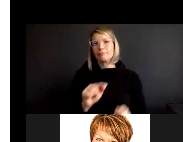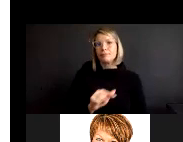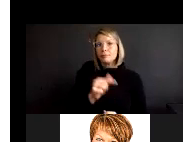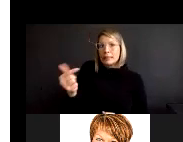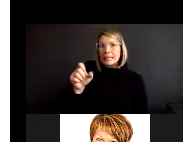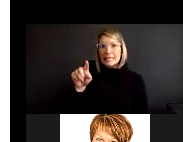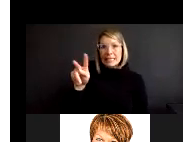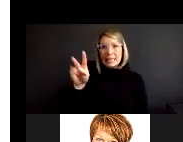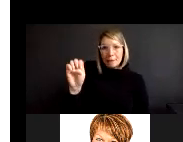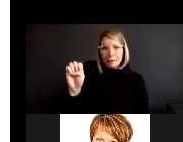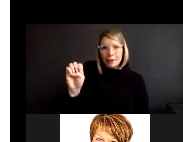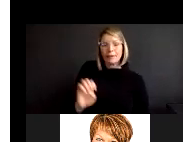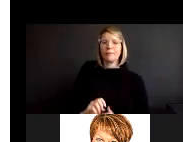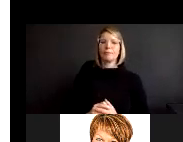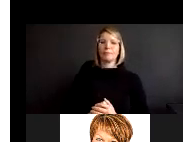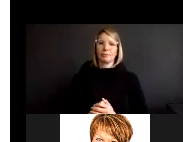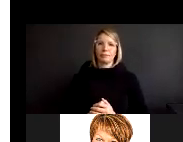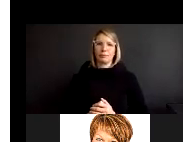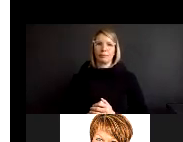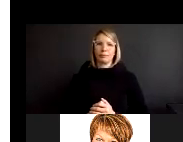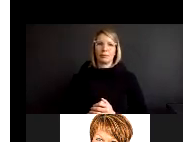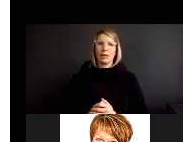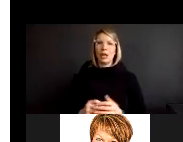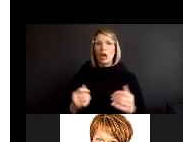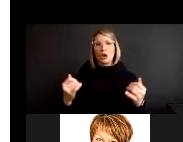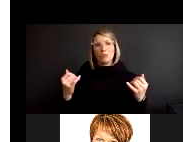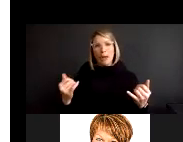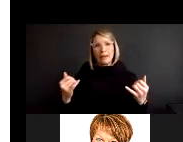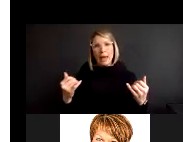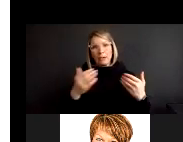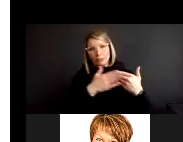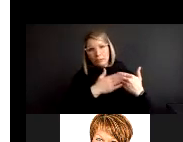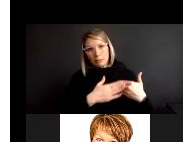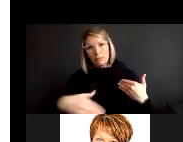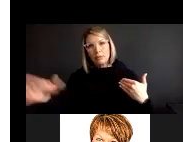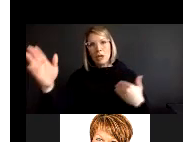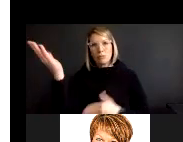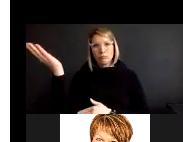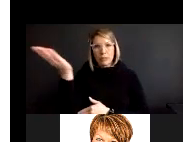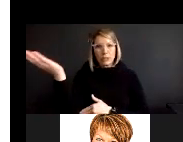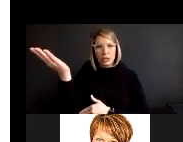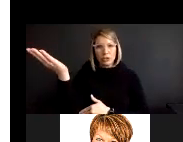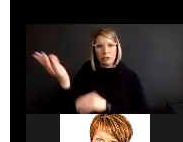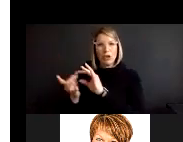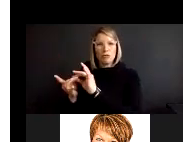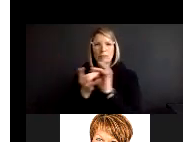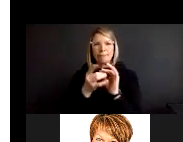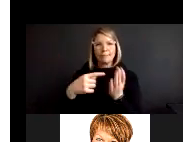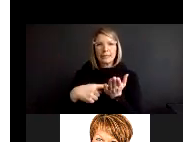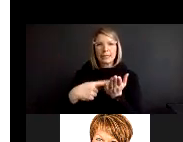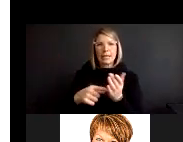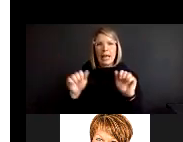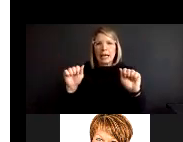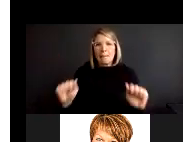So, folks, the remainder of the session will probably largely touch on a lot of these concepts around capacity. But before we kind of started